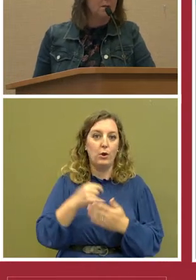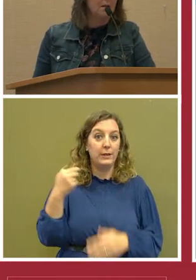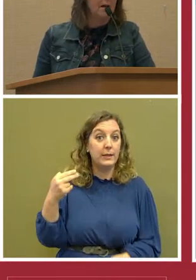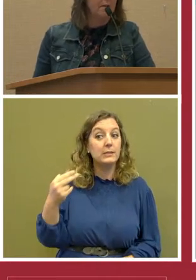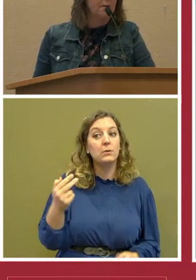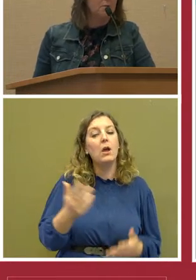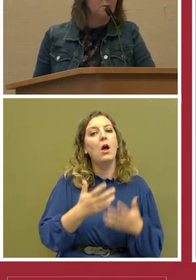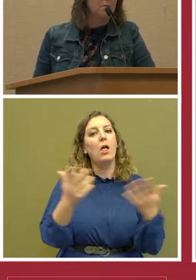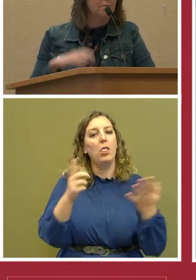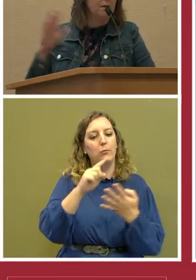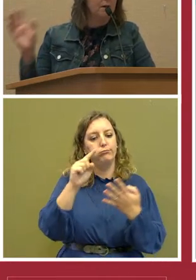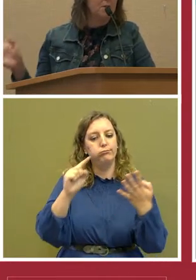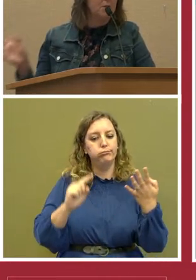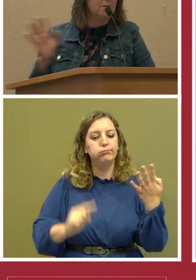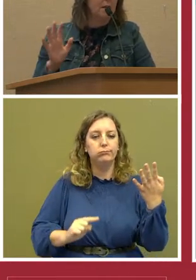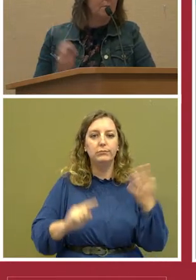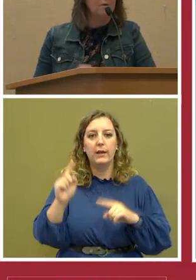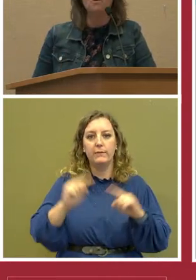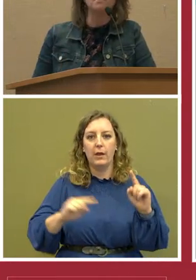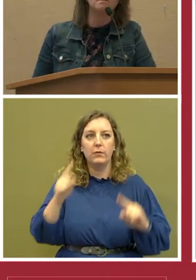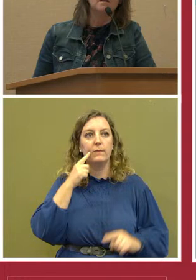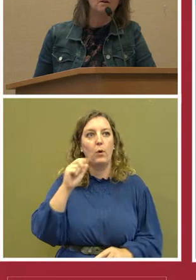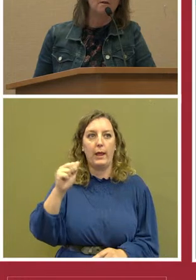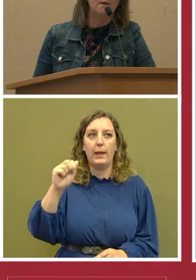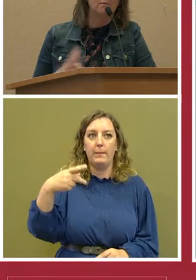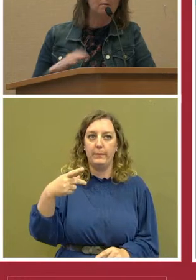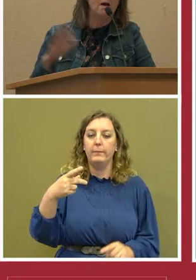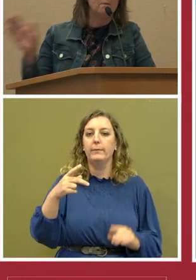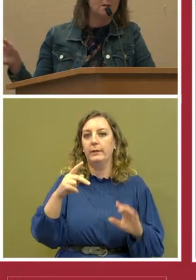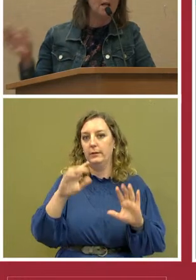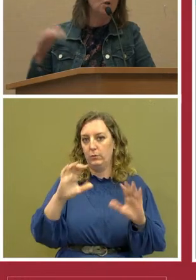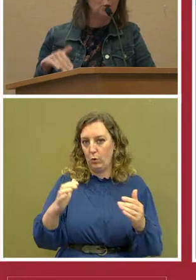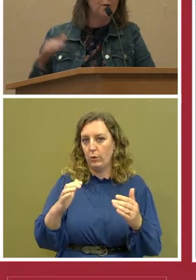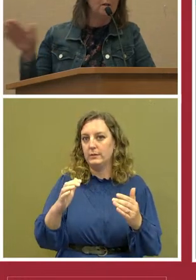So there's a lot of other sorts of variations of AP courses that are